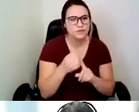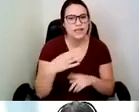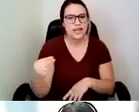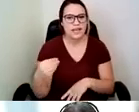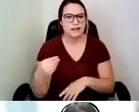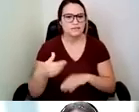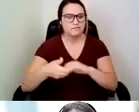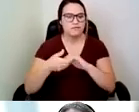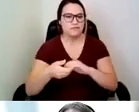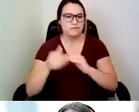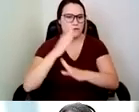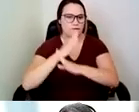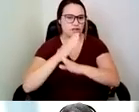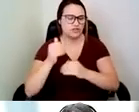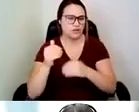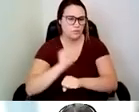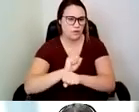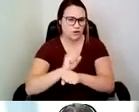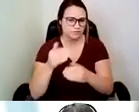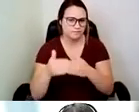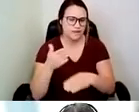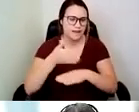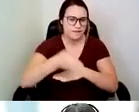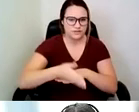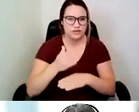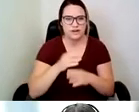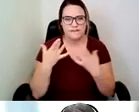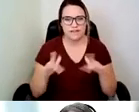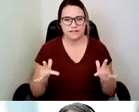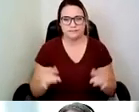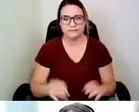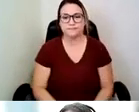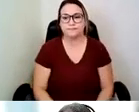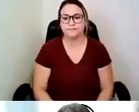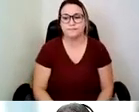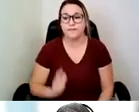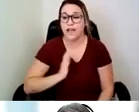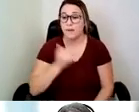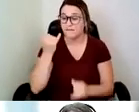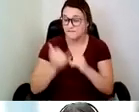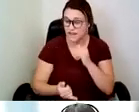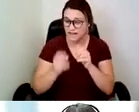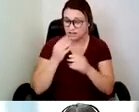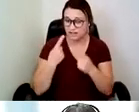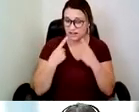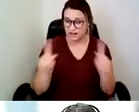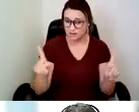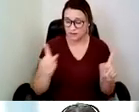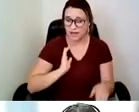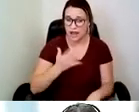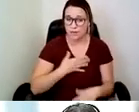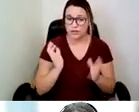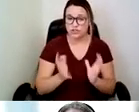event. We just have one final announcement before we begin today. Our chat feature has been disabled for